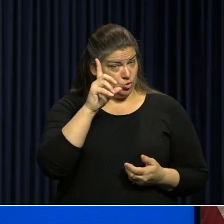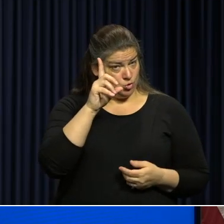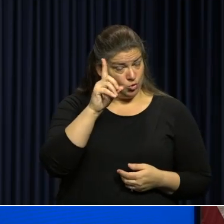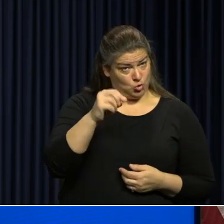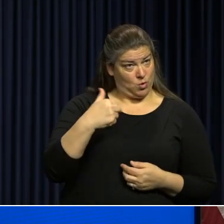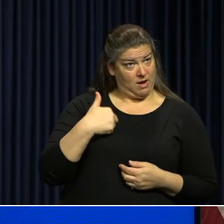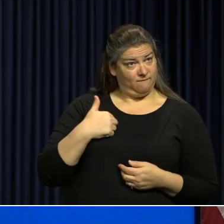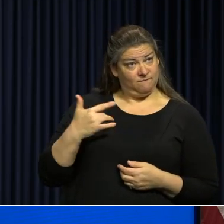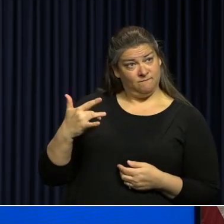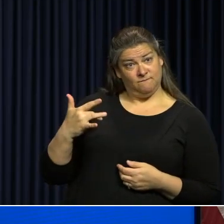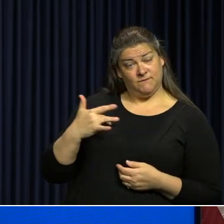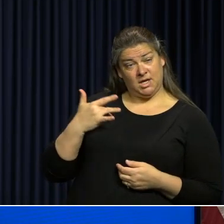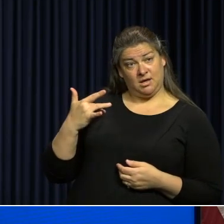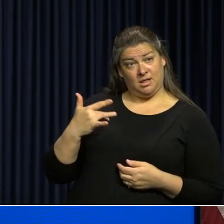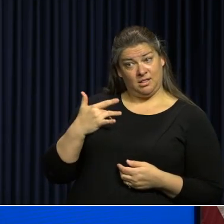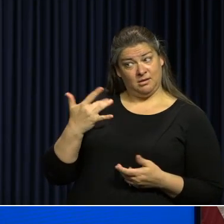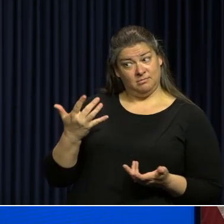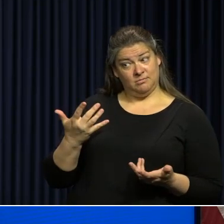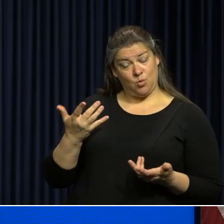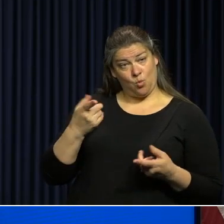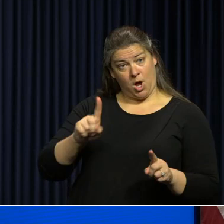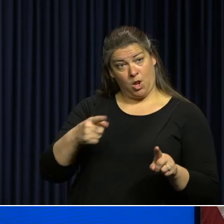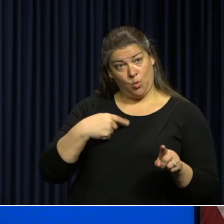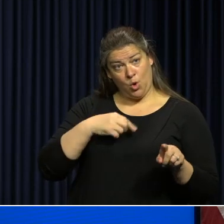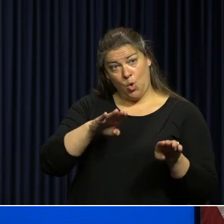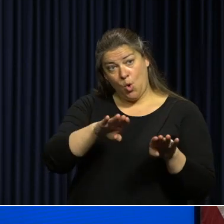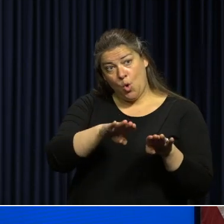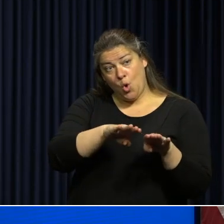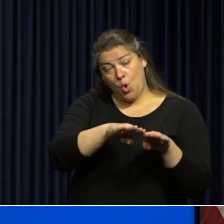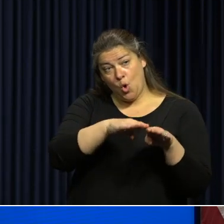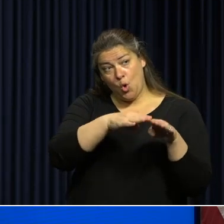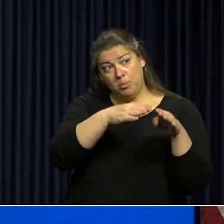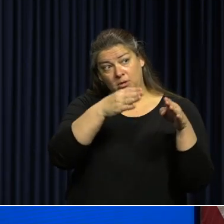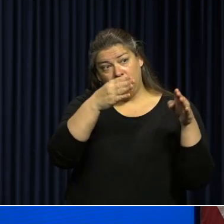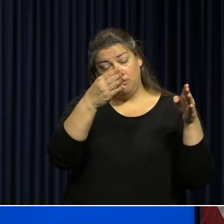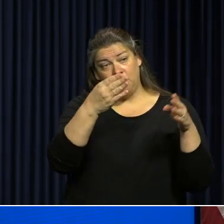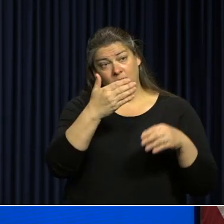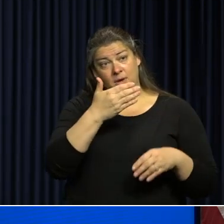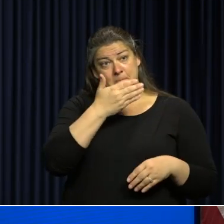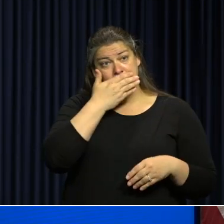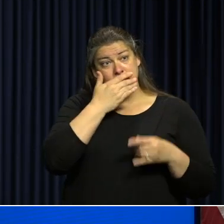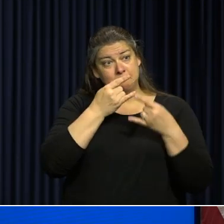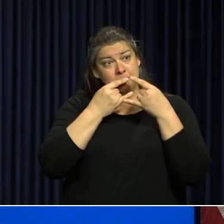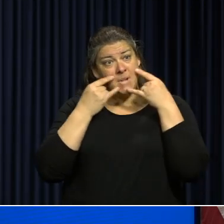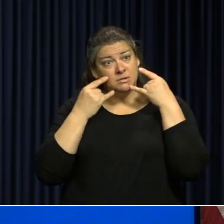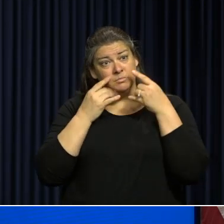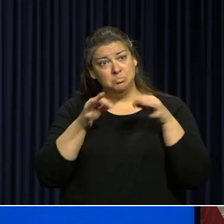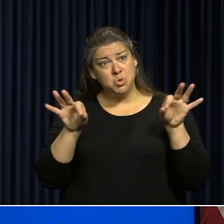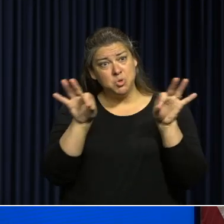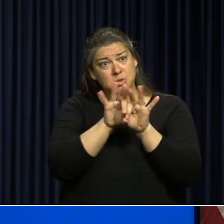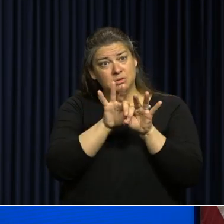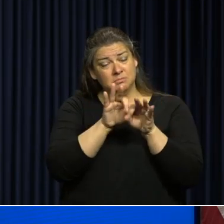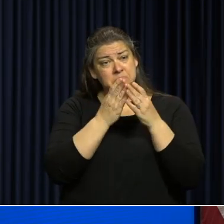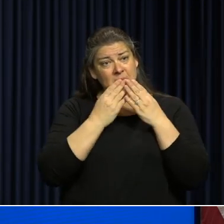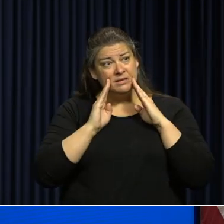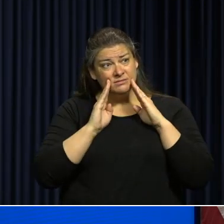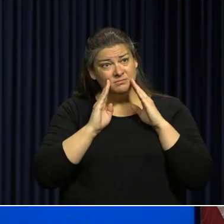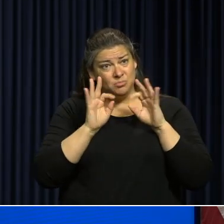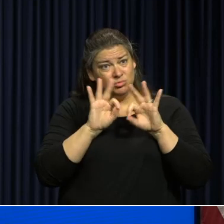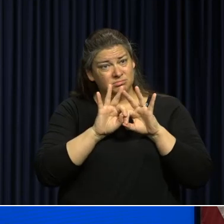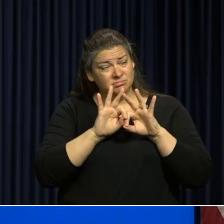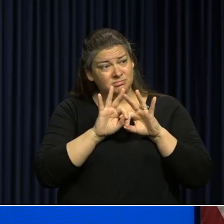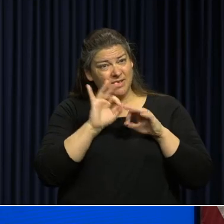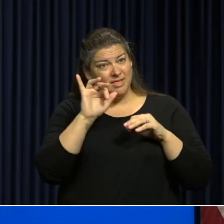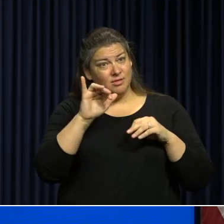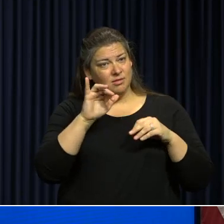that as we open up and do more things, that masks will be incredibly important to determine whether or not there will be a